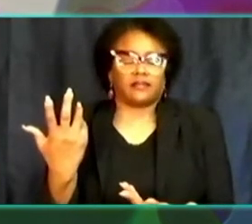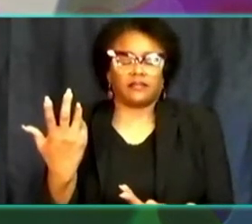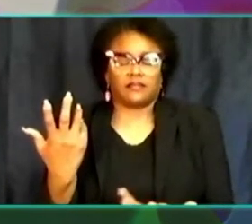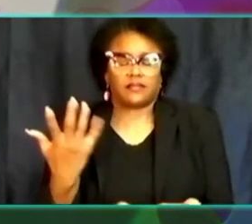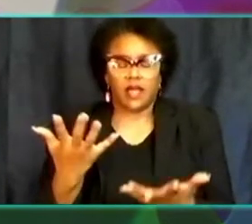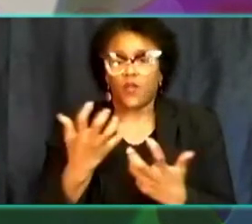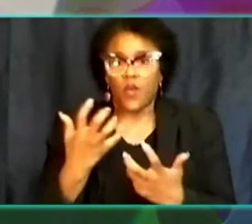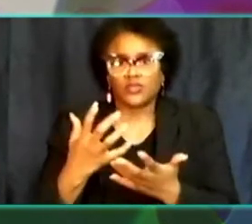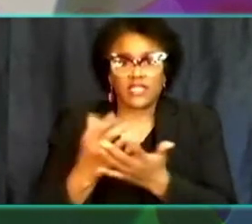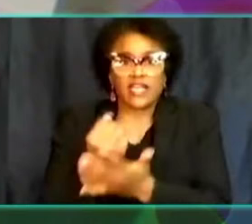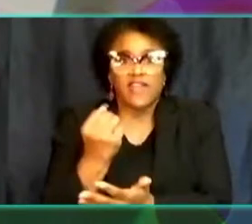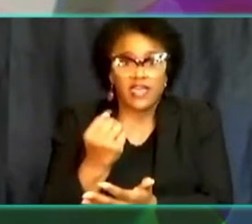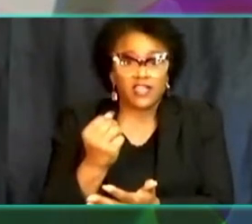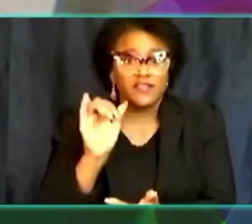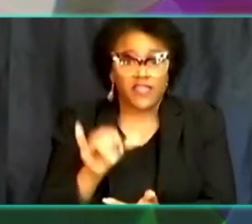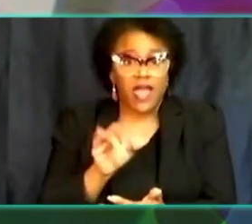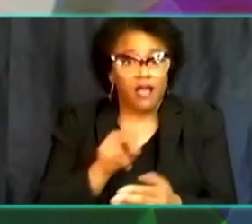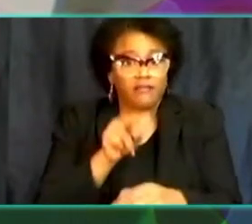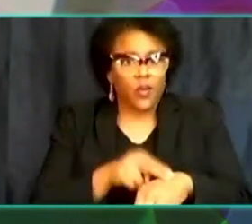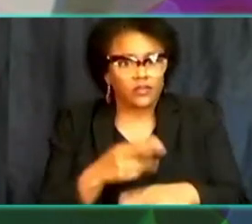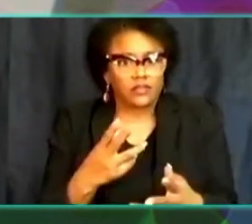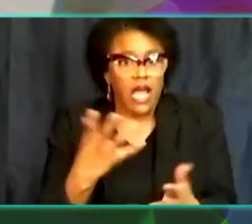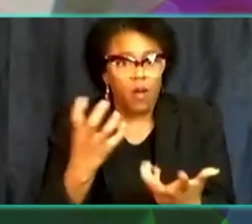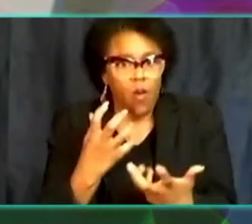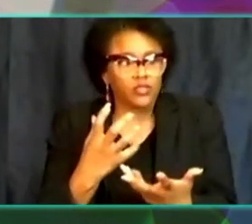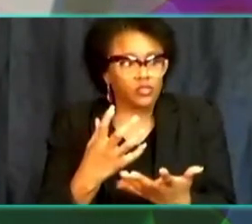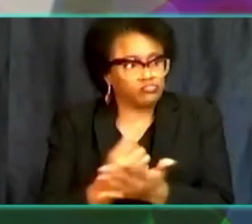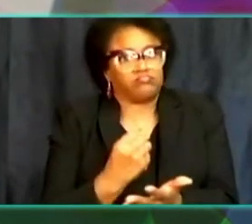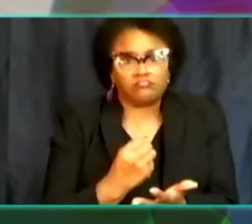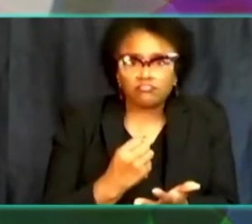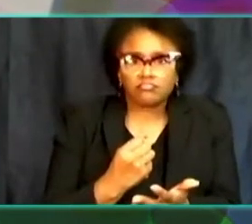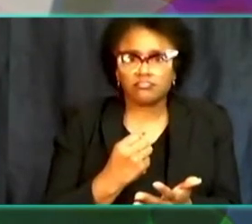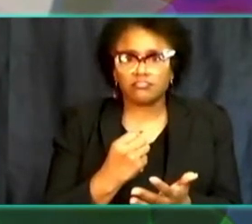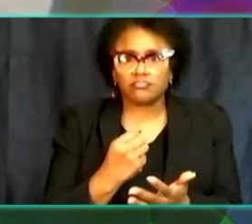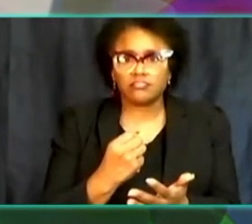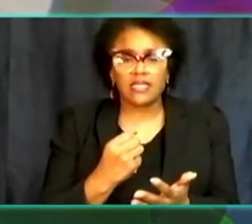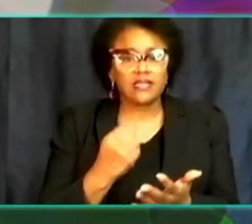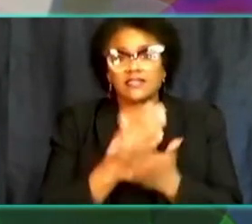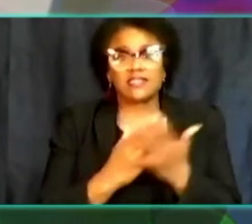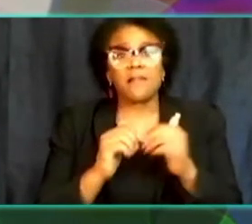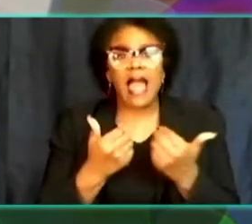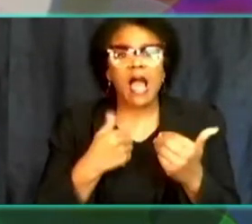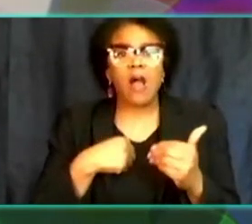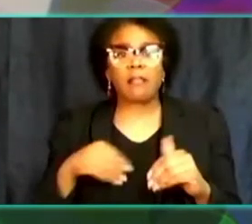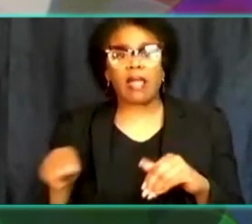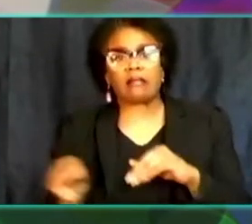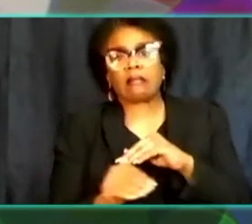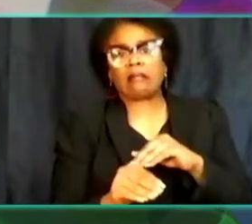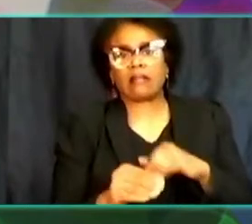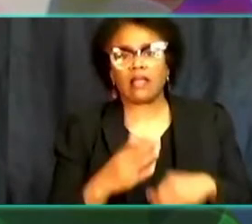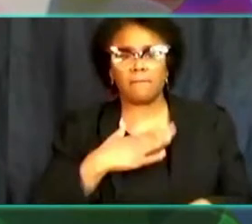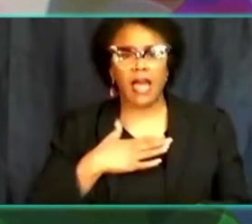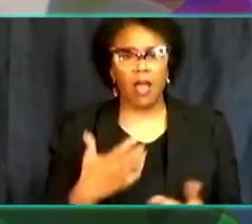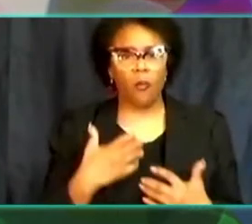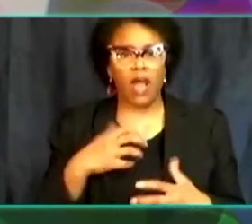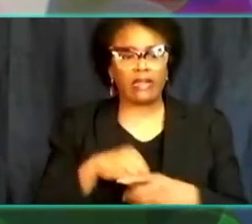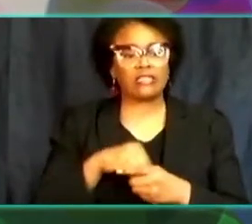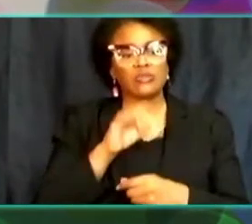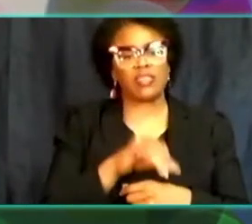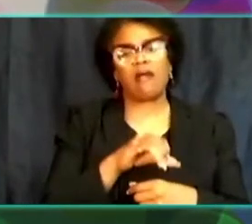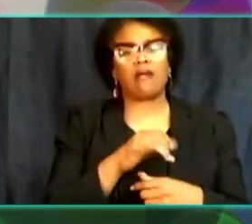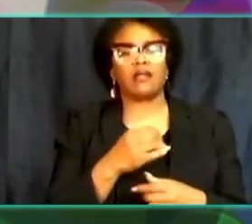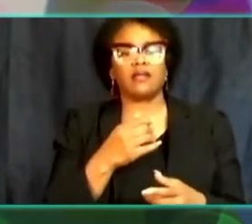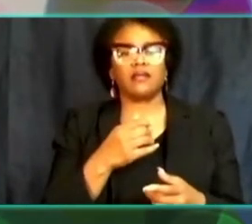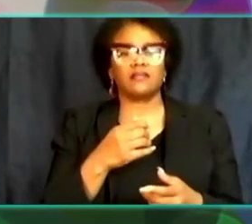take advantage of it, of course. Like I want to like somehow sneak what I want into it, even though